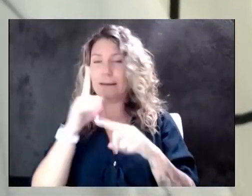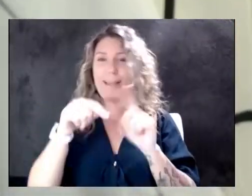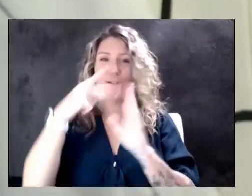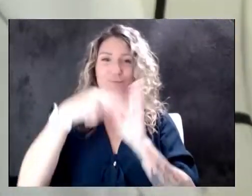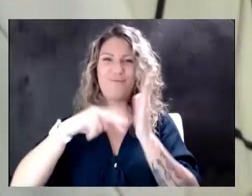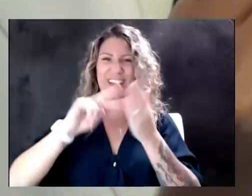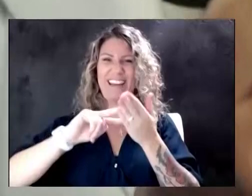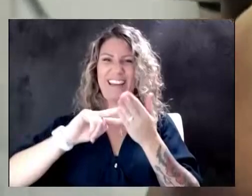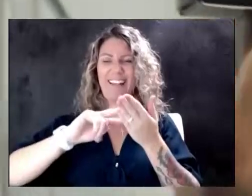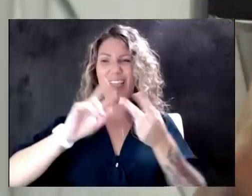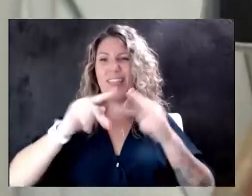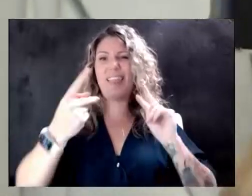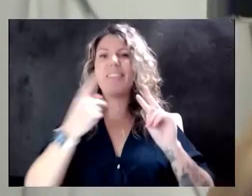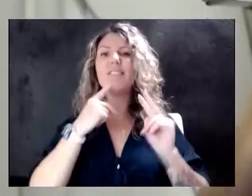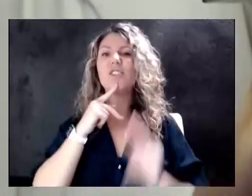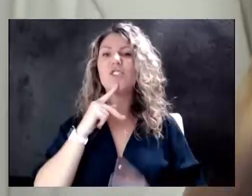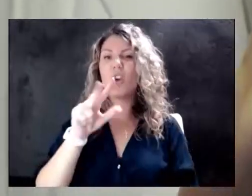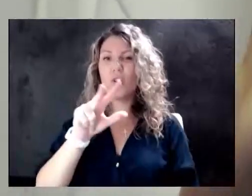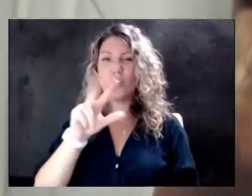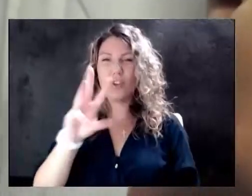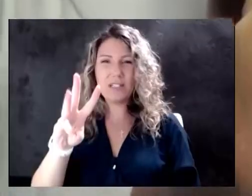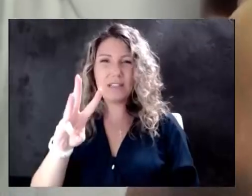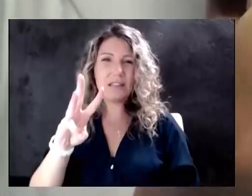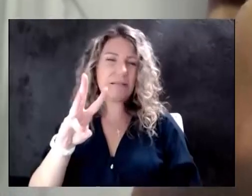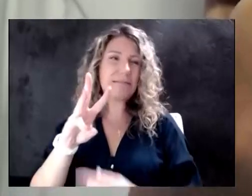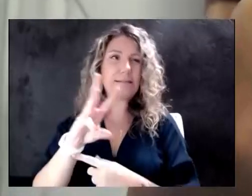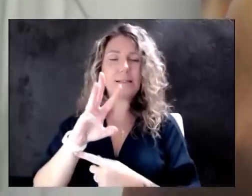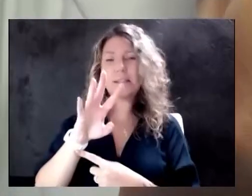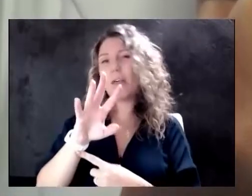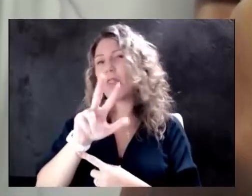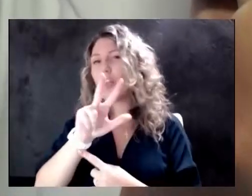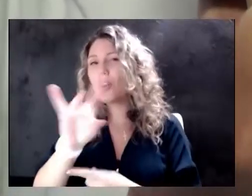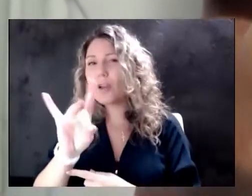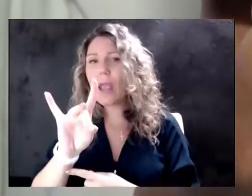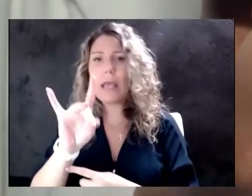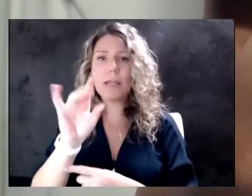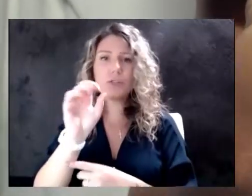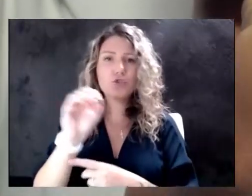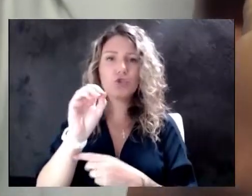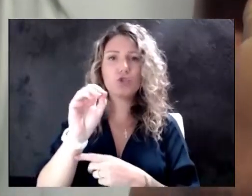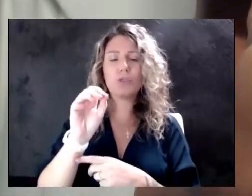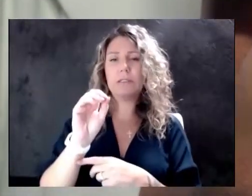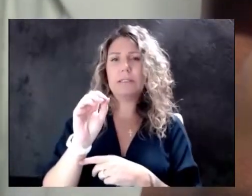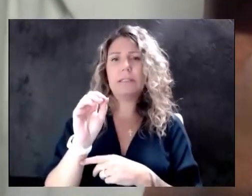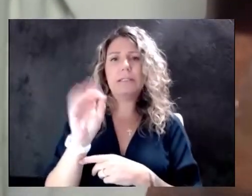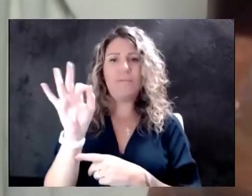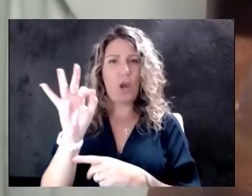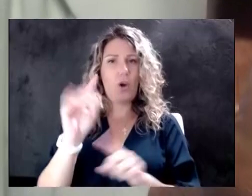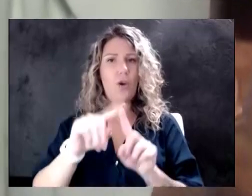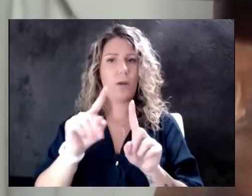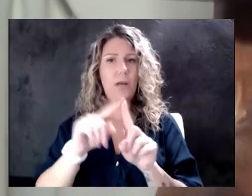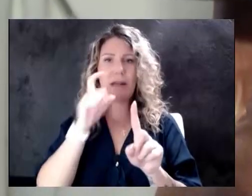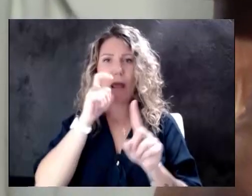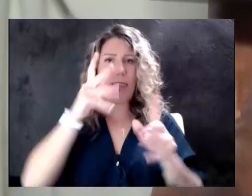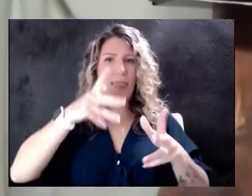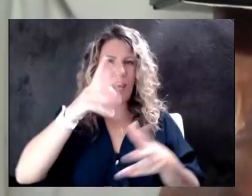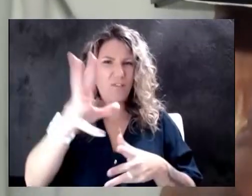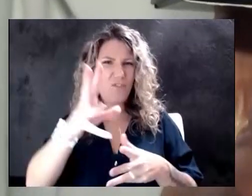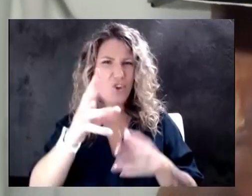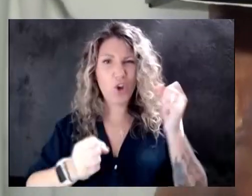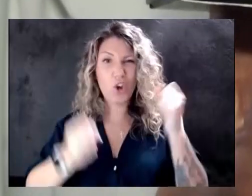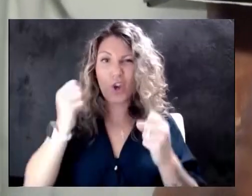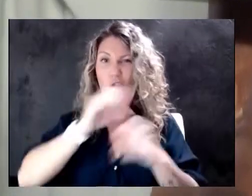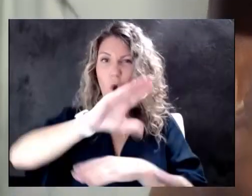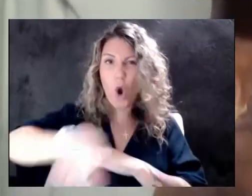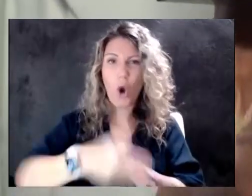35.6 and 86 degrees Fahrenheit, right? Mm-hmm. So you've got kind of a wide range, but don't leave this in your car overnight. It's super